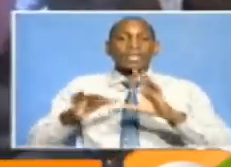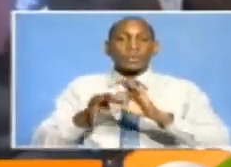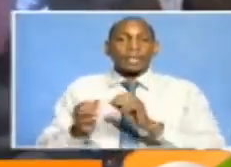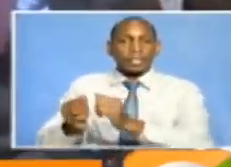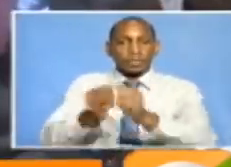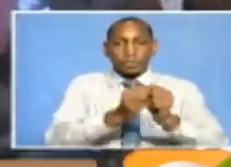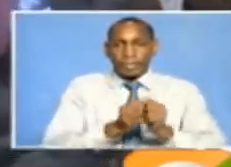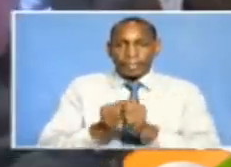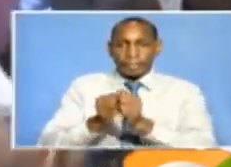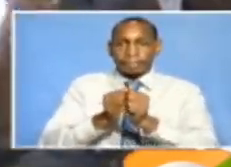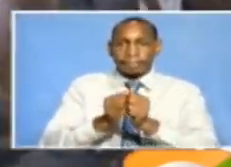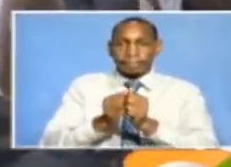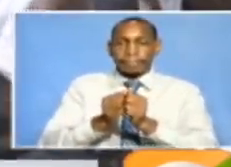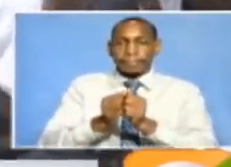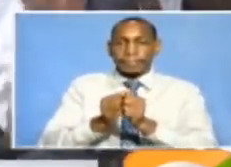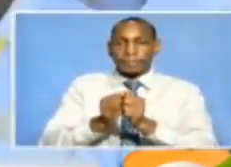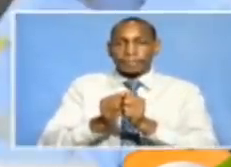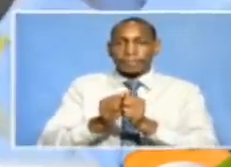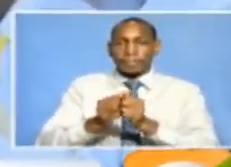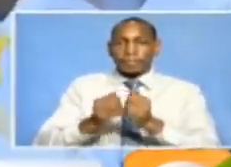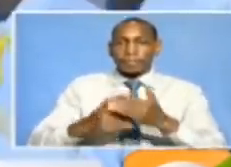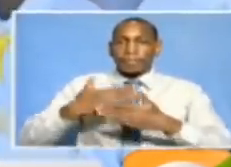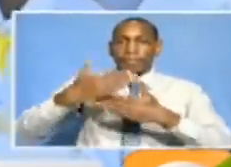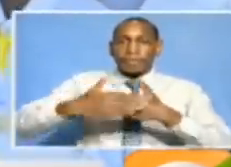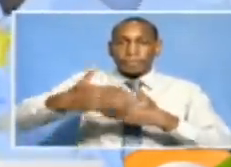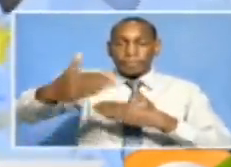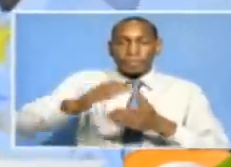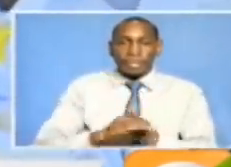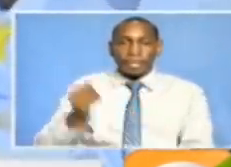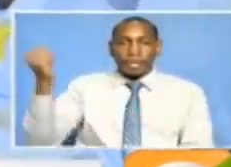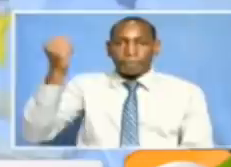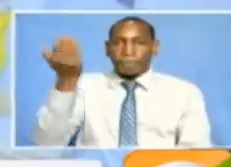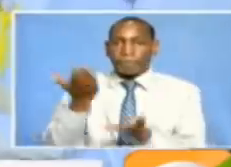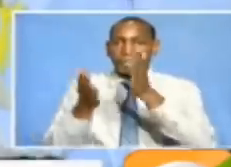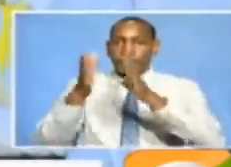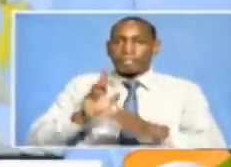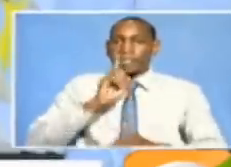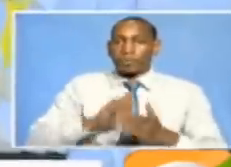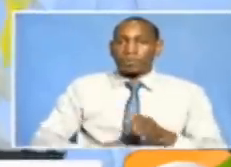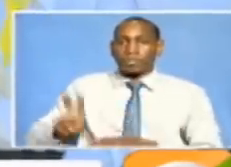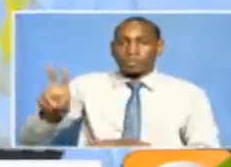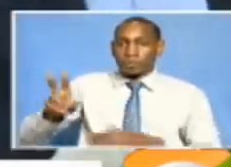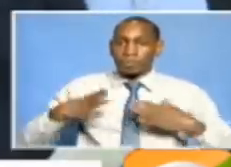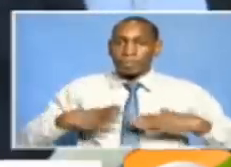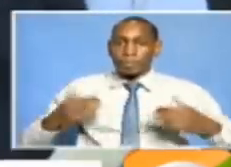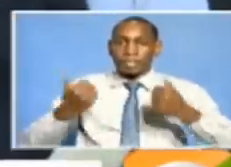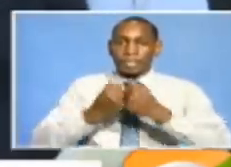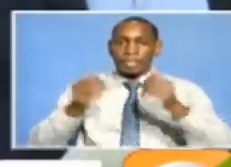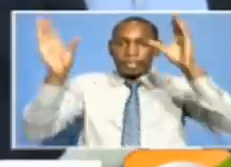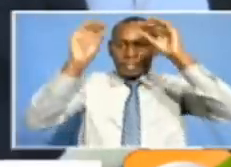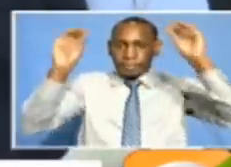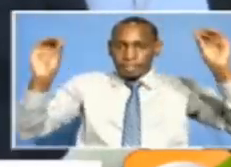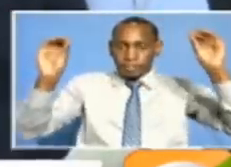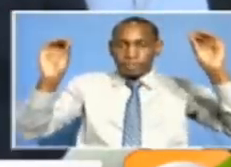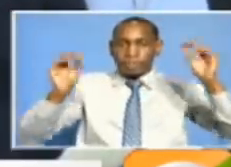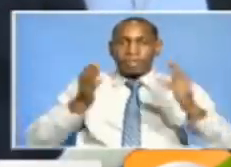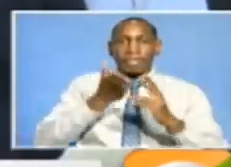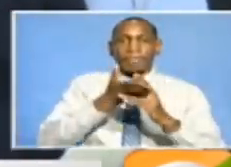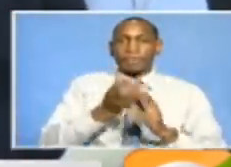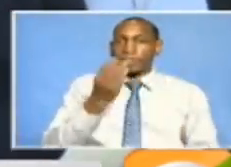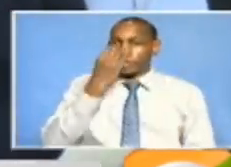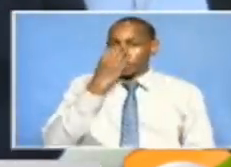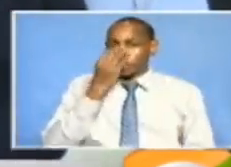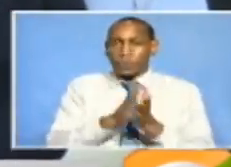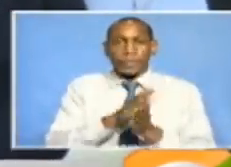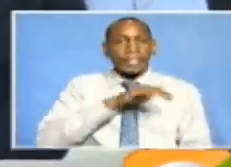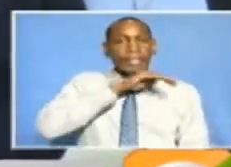pamoja tukielekea mbele. Political pundits have predicted a two-horse race in the 2022 presidential contest, pitting Ruto against